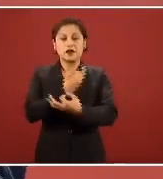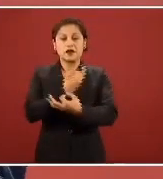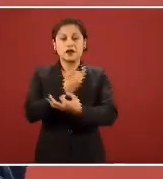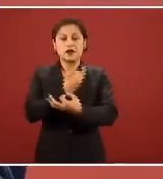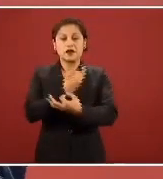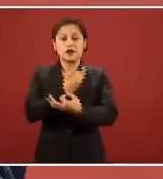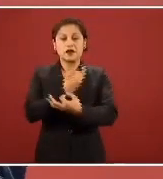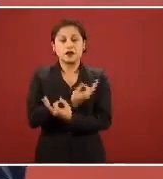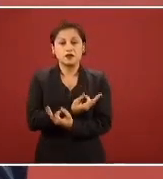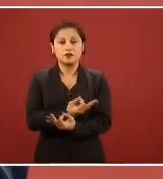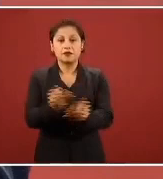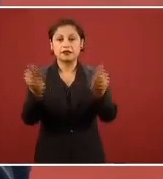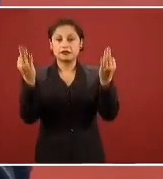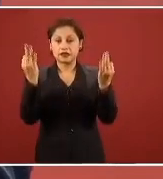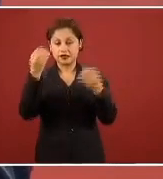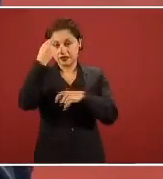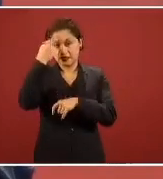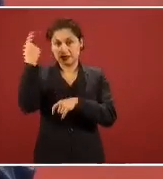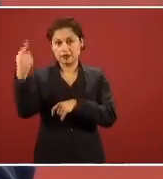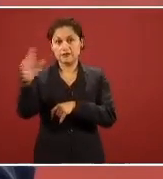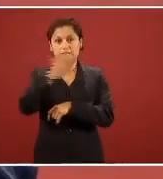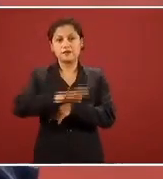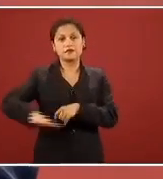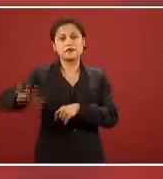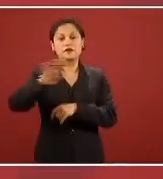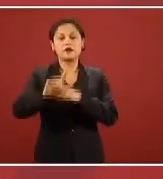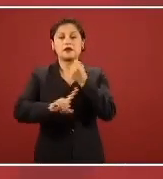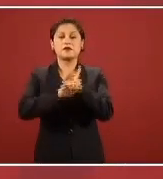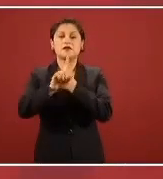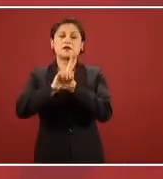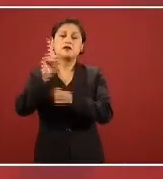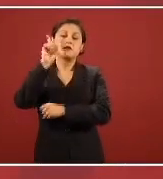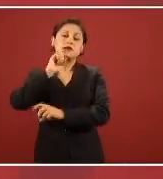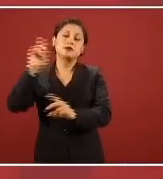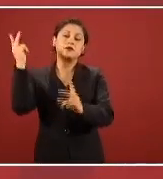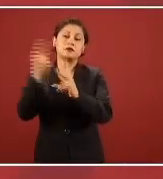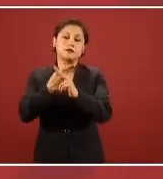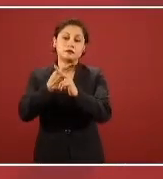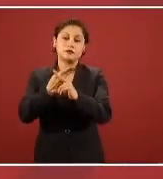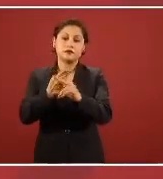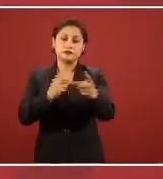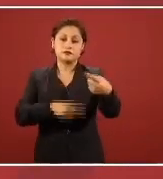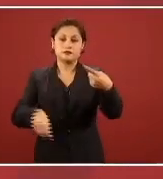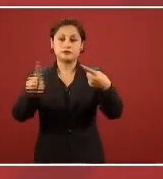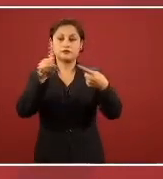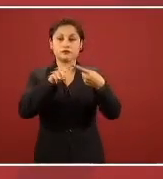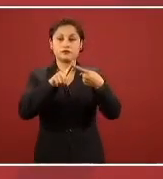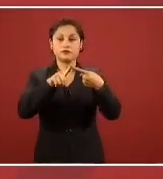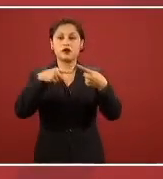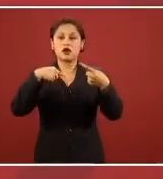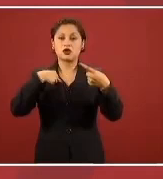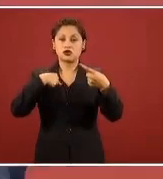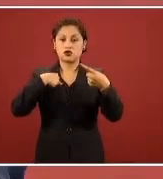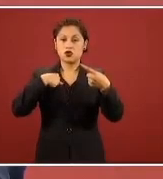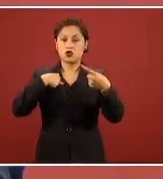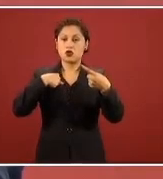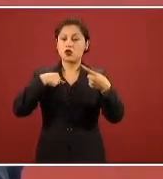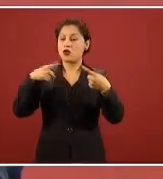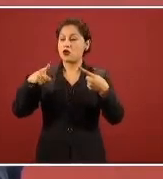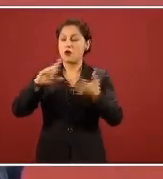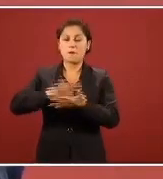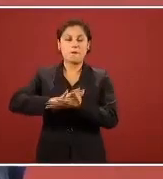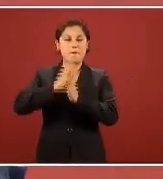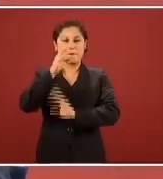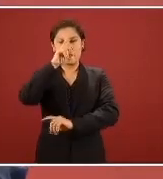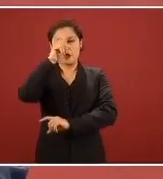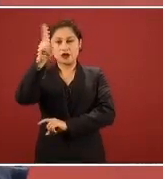for feminicide. Uno. Number one. Estoy en contra de la violencia. I am against violence. En